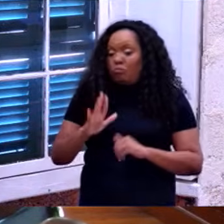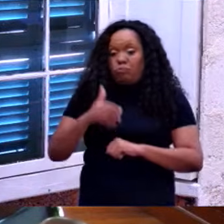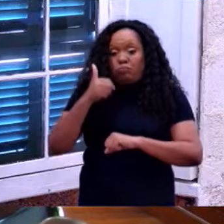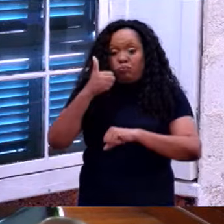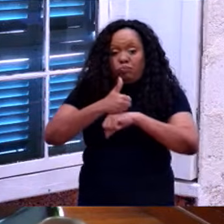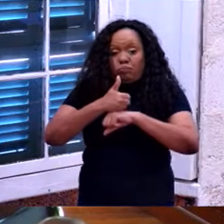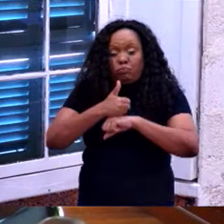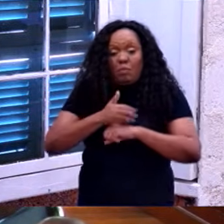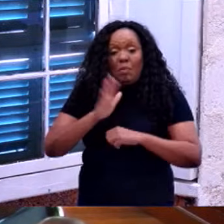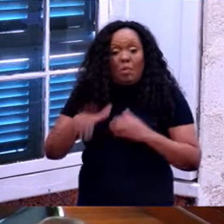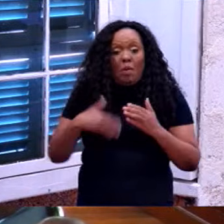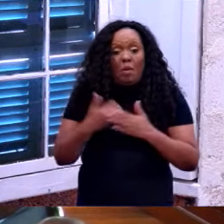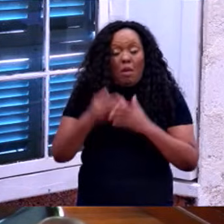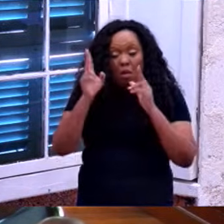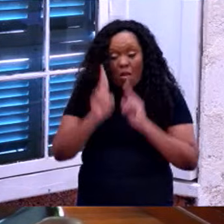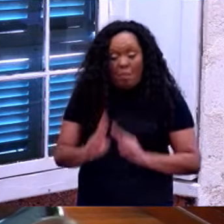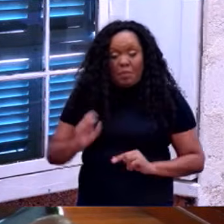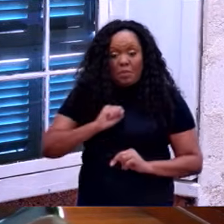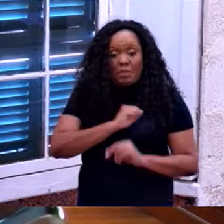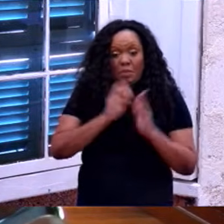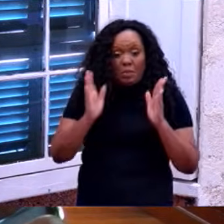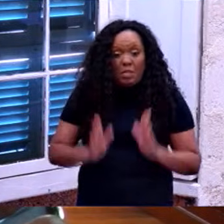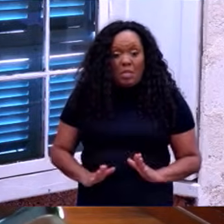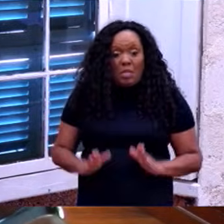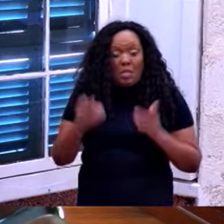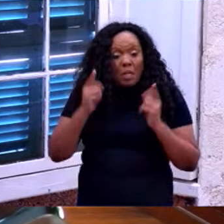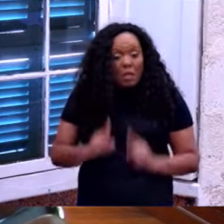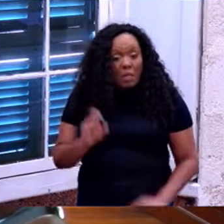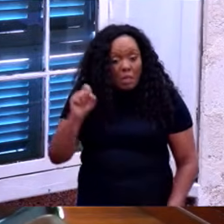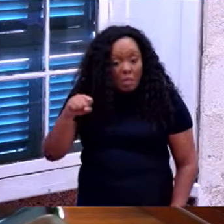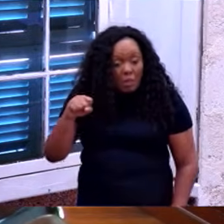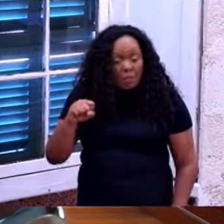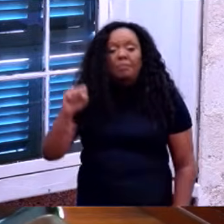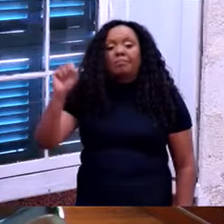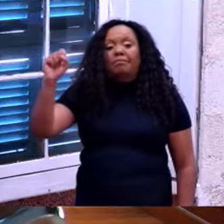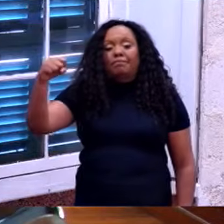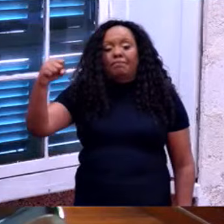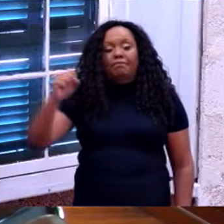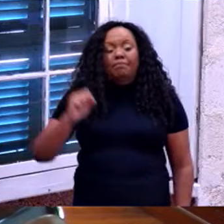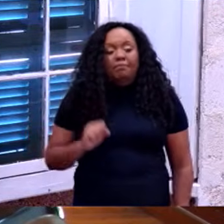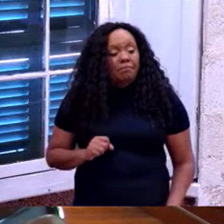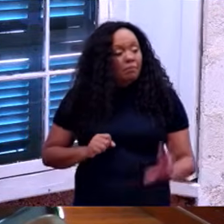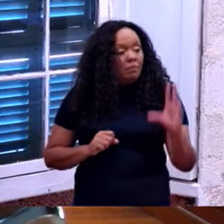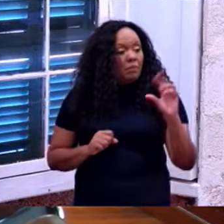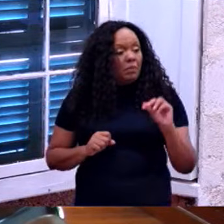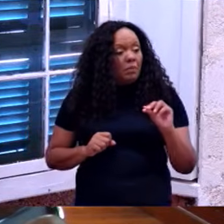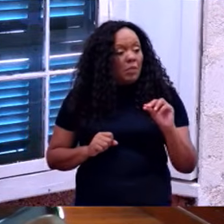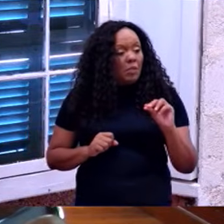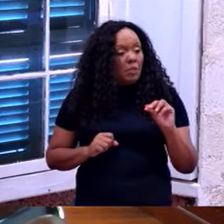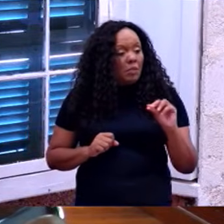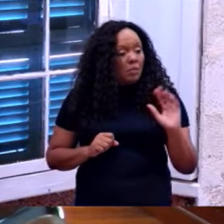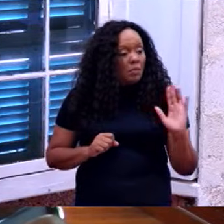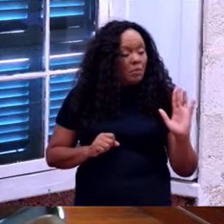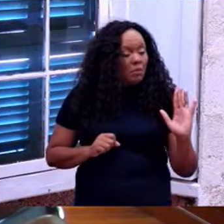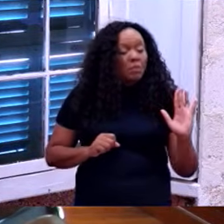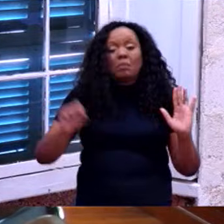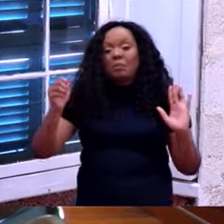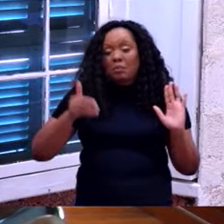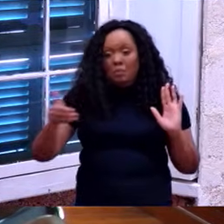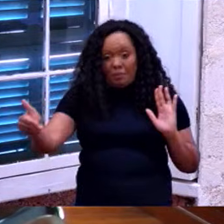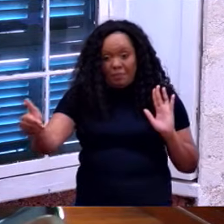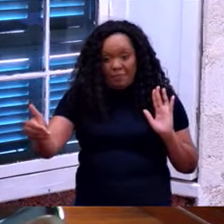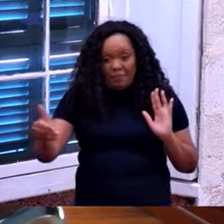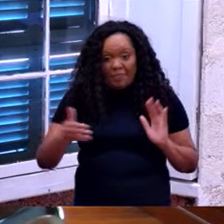part. Will all honorable senators in favor please say aye? Aye. Those against, would you please say no? The ayes have